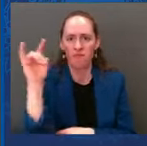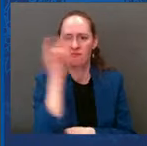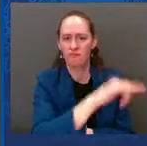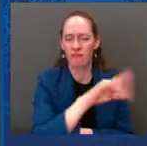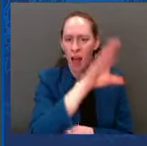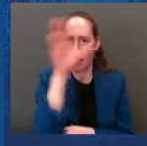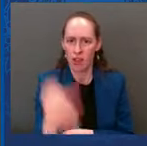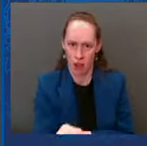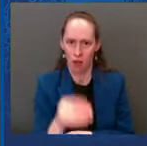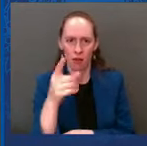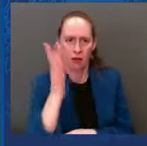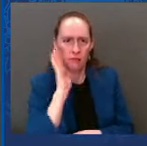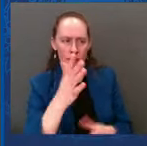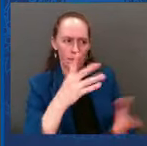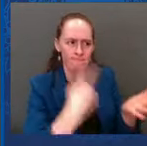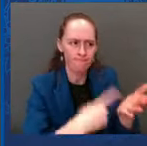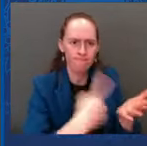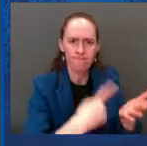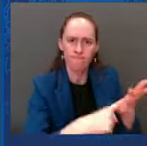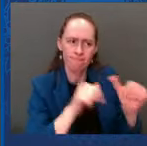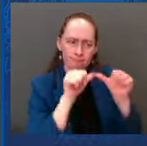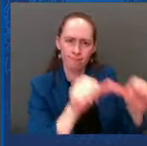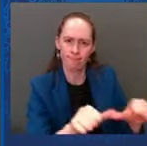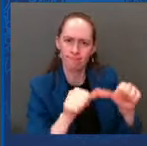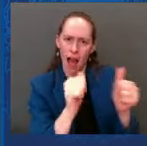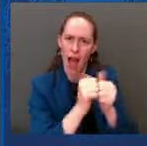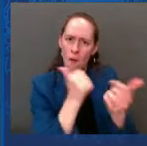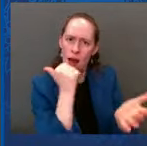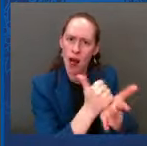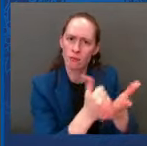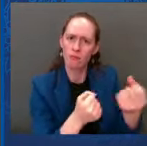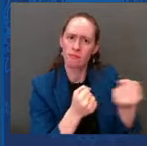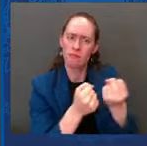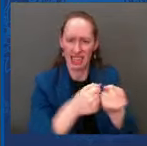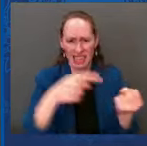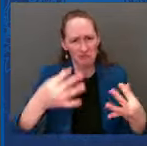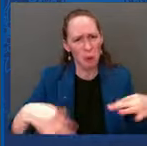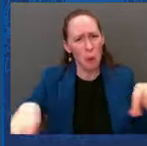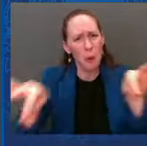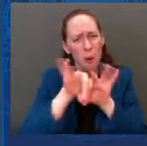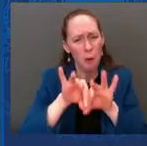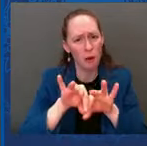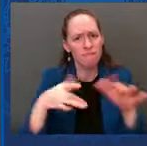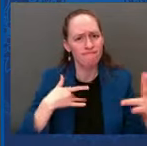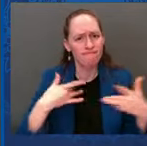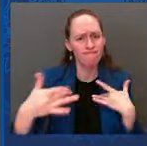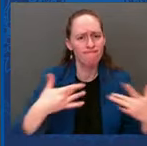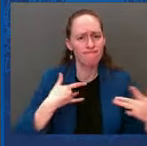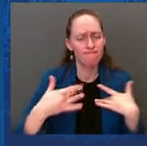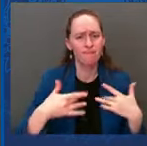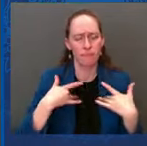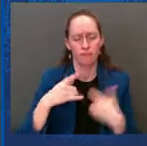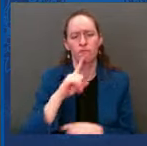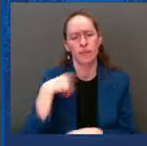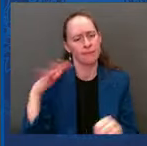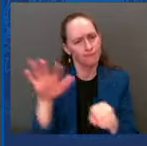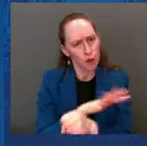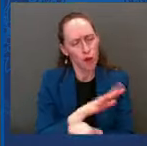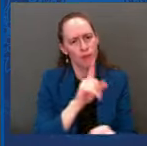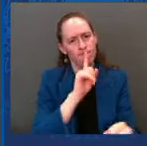to the people of Ukraine and the future of Ukraine. A Ukraine that's free, sovereign, and